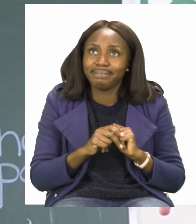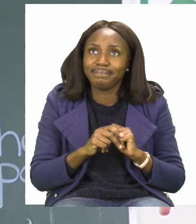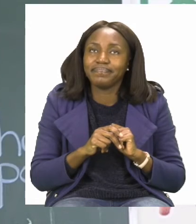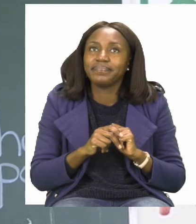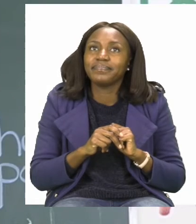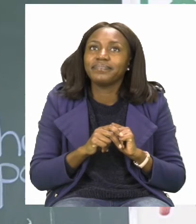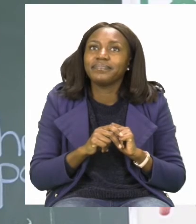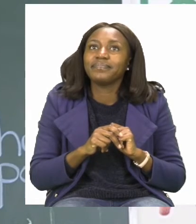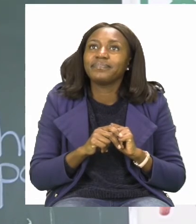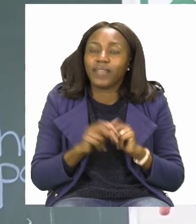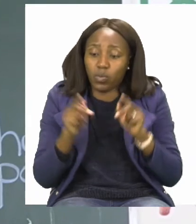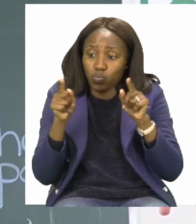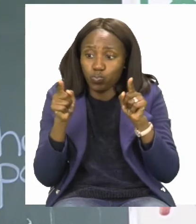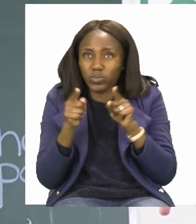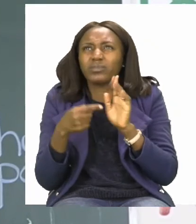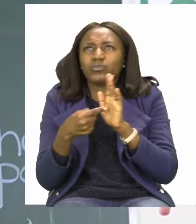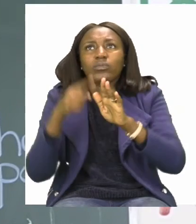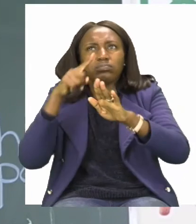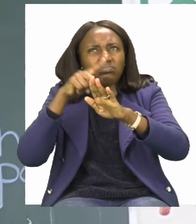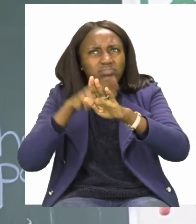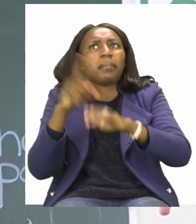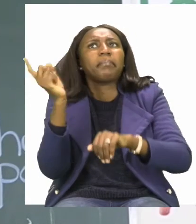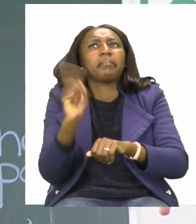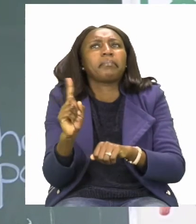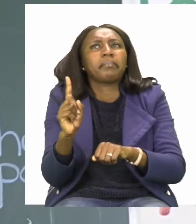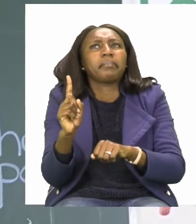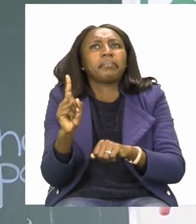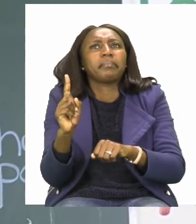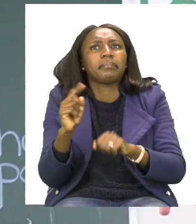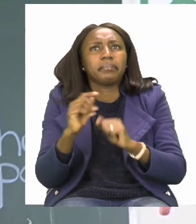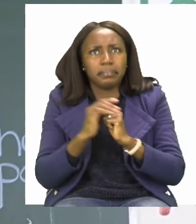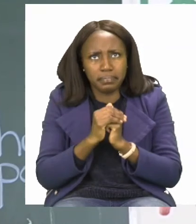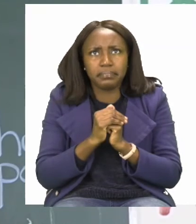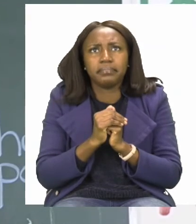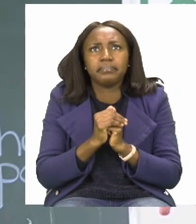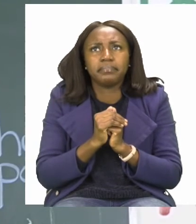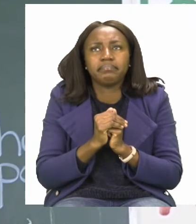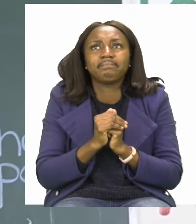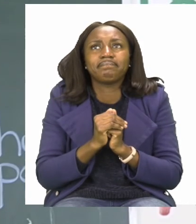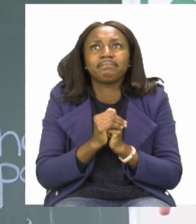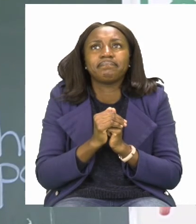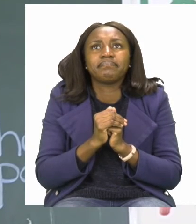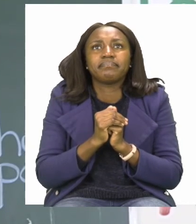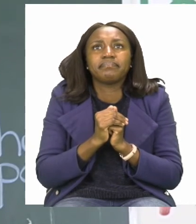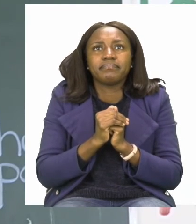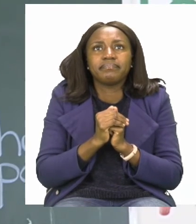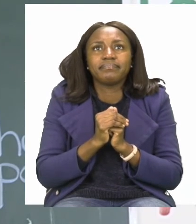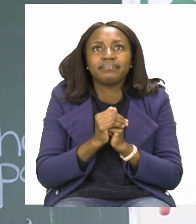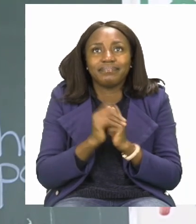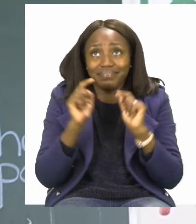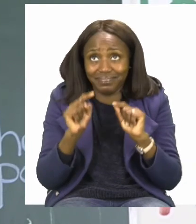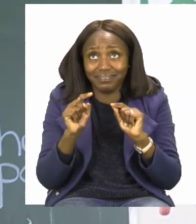past. And then the smaller hand is going to show us what number to put down. So now that we